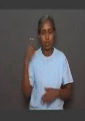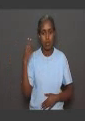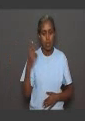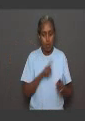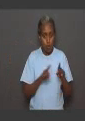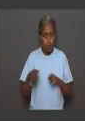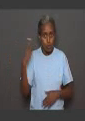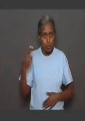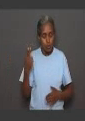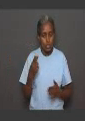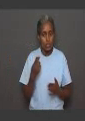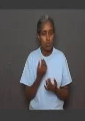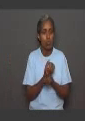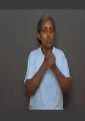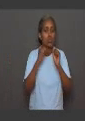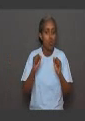solve for y.